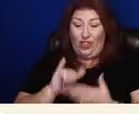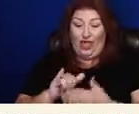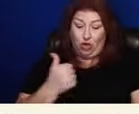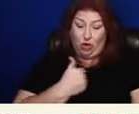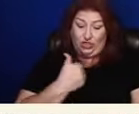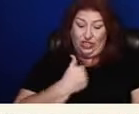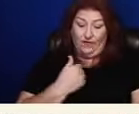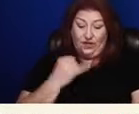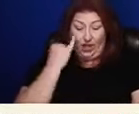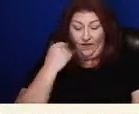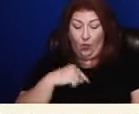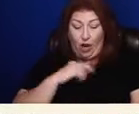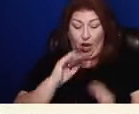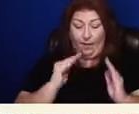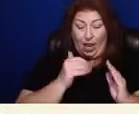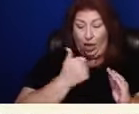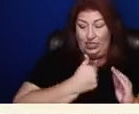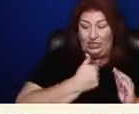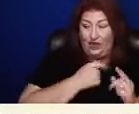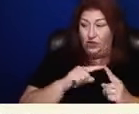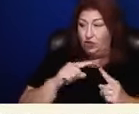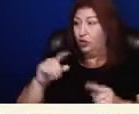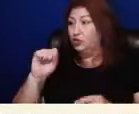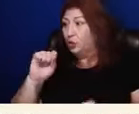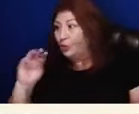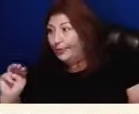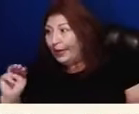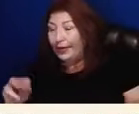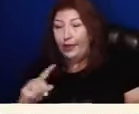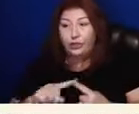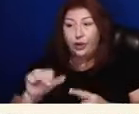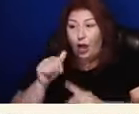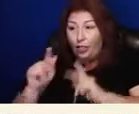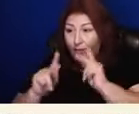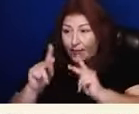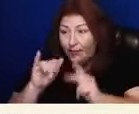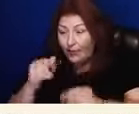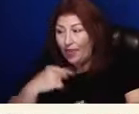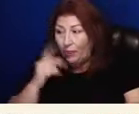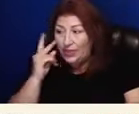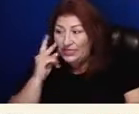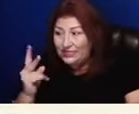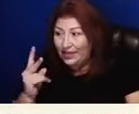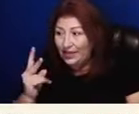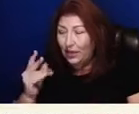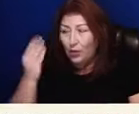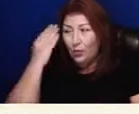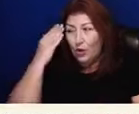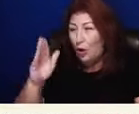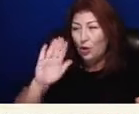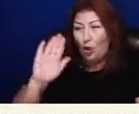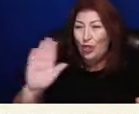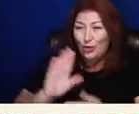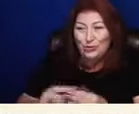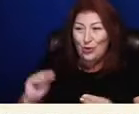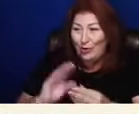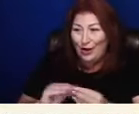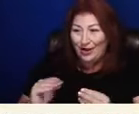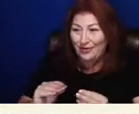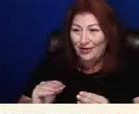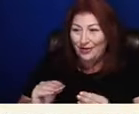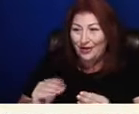are comparing ourselves to social media, to other people that we see that we don't know their whole story, right? That we